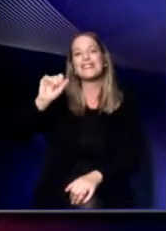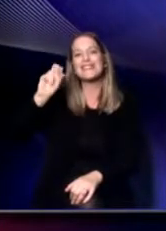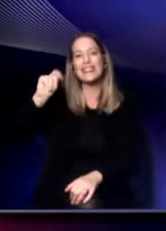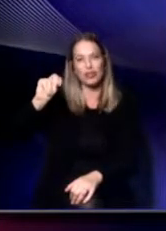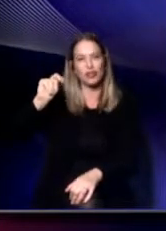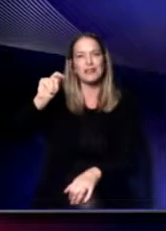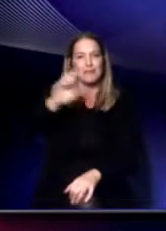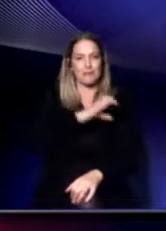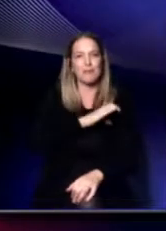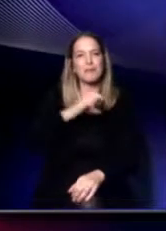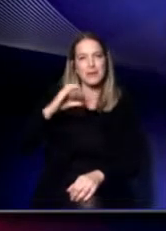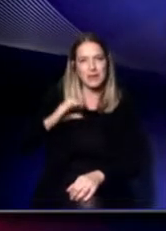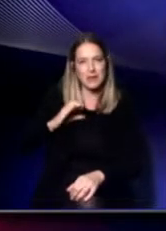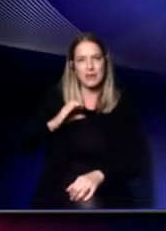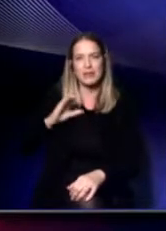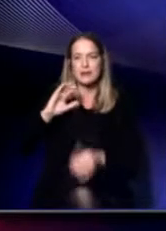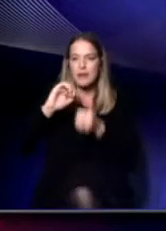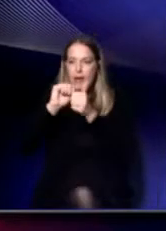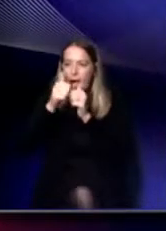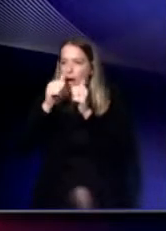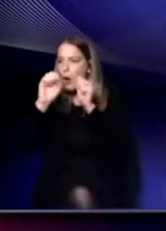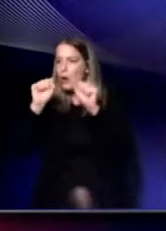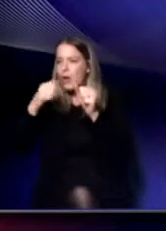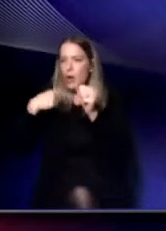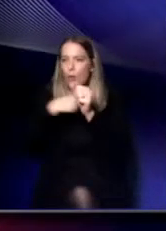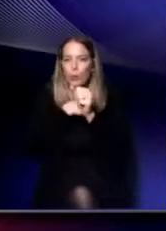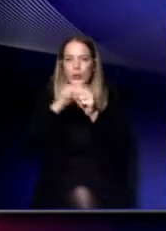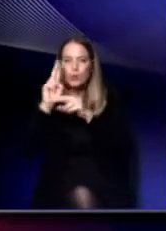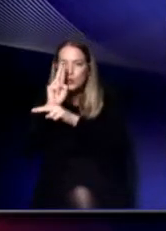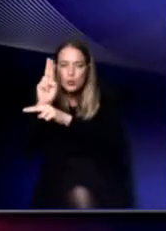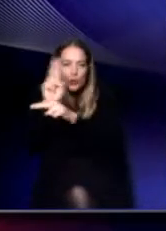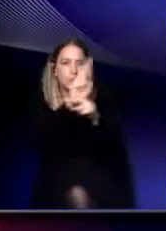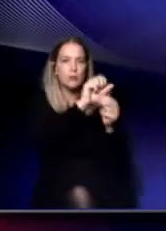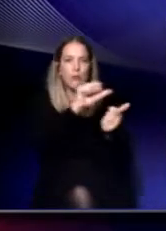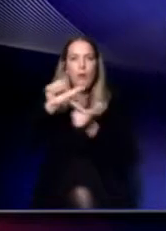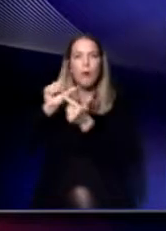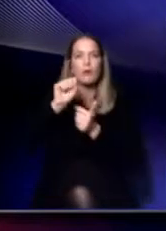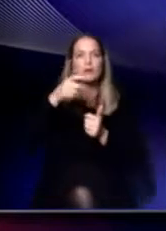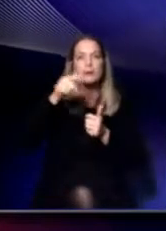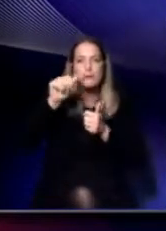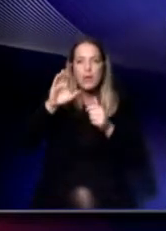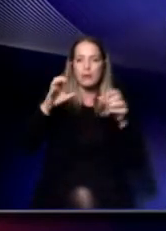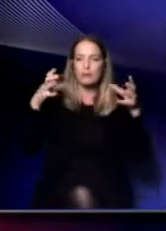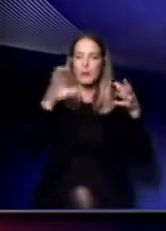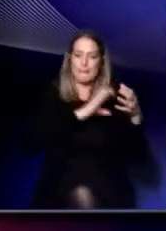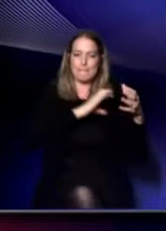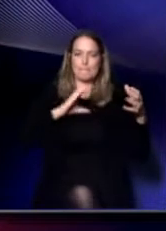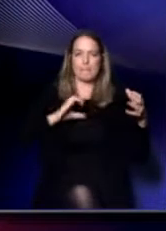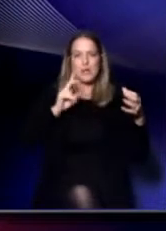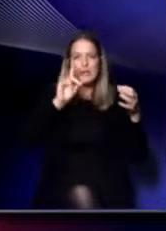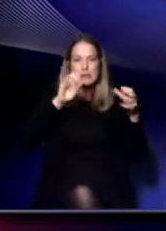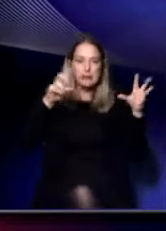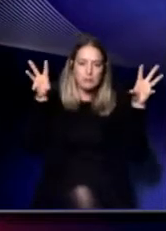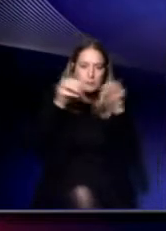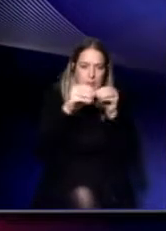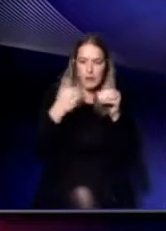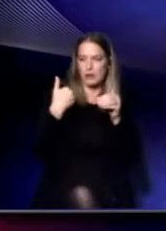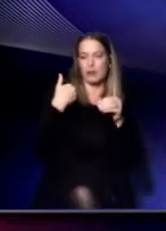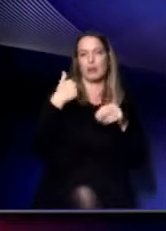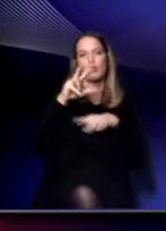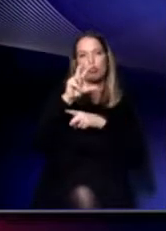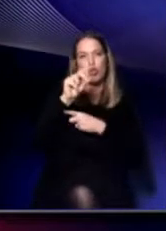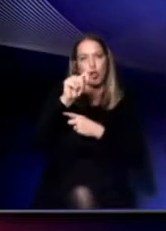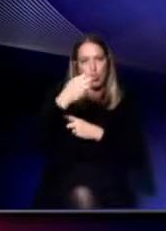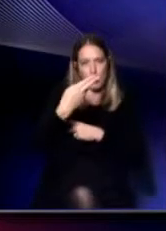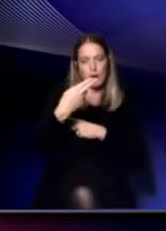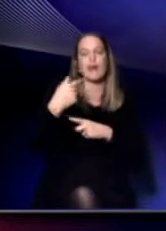committee. We met on October 30th and shared some of the documents that I submitted to all of you. We have